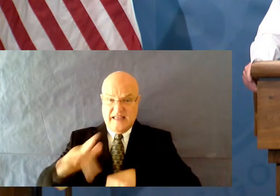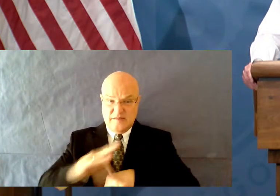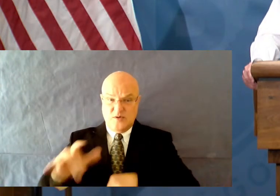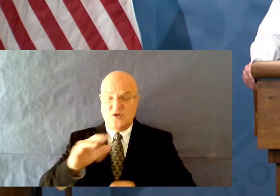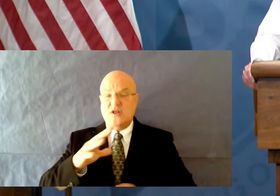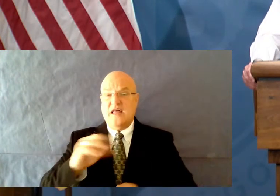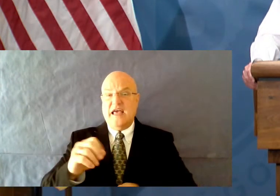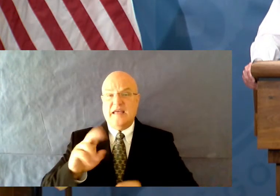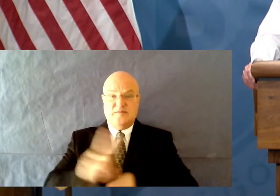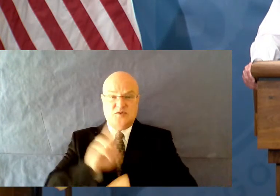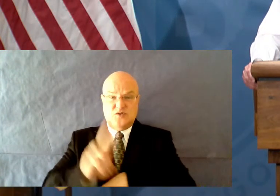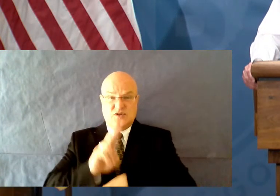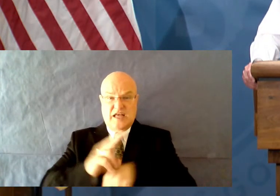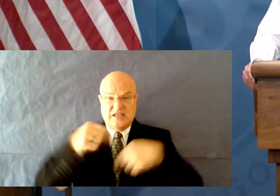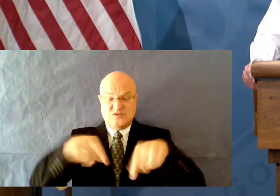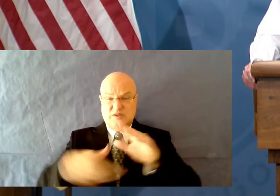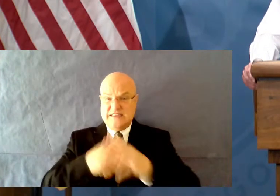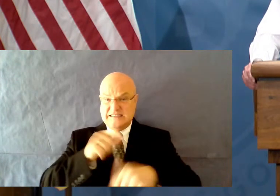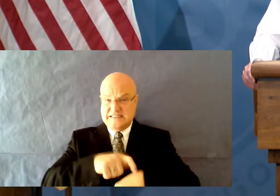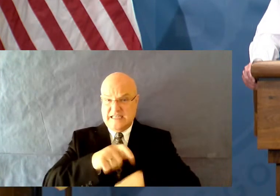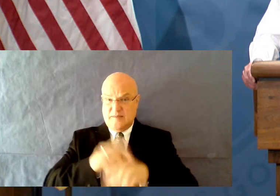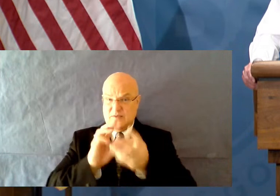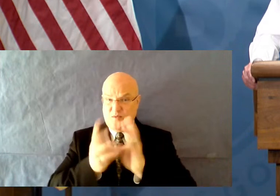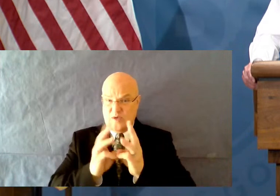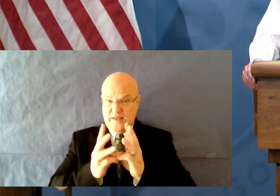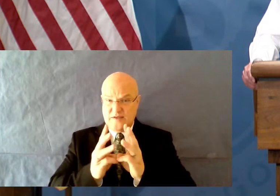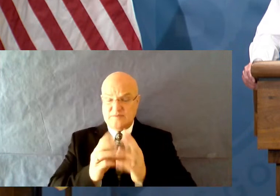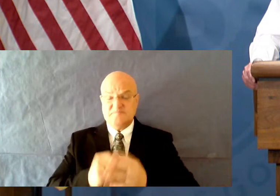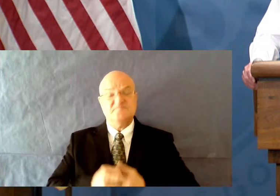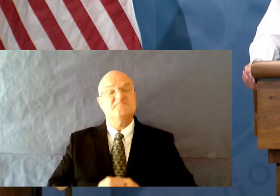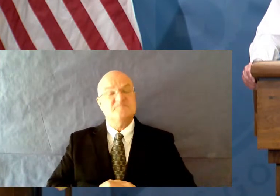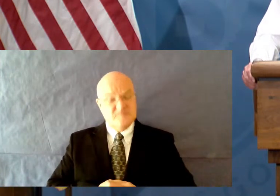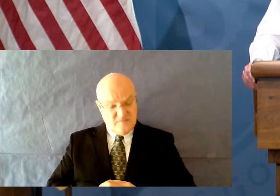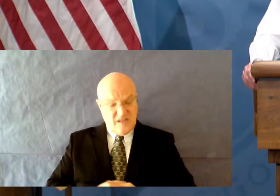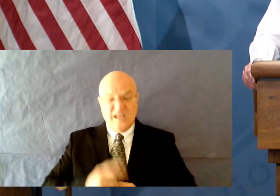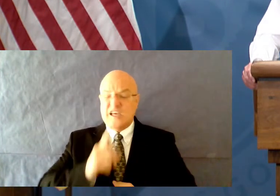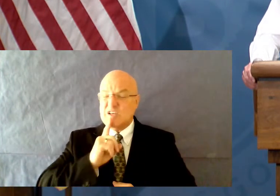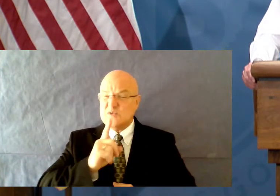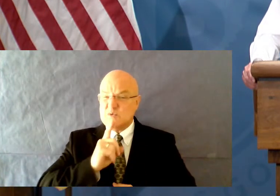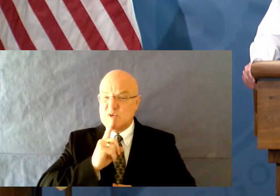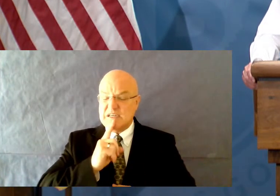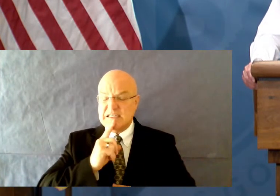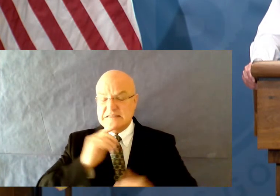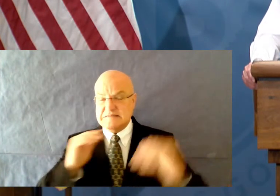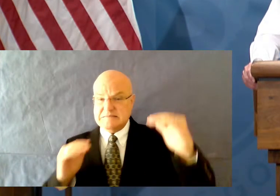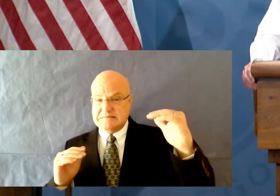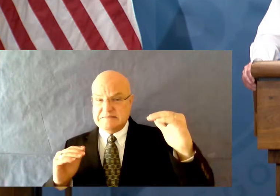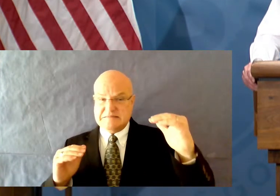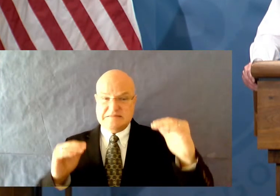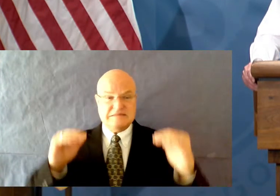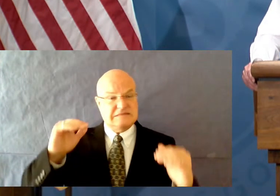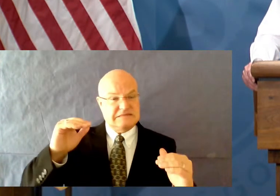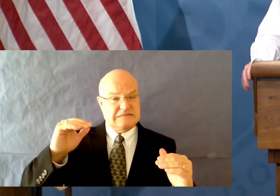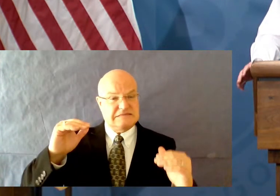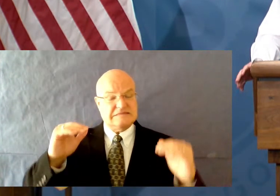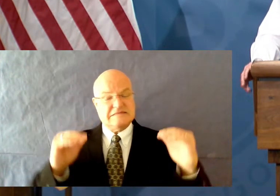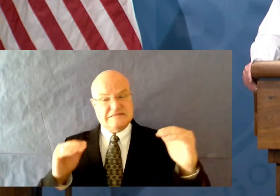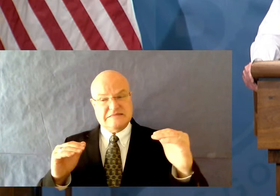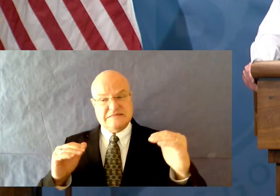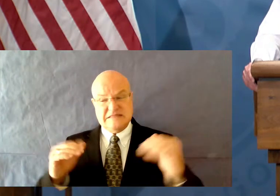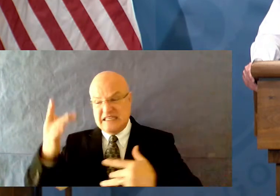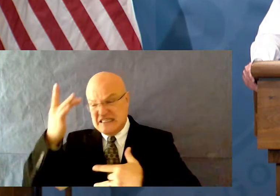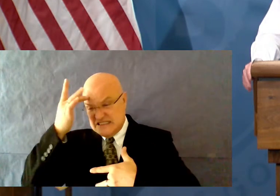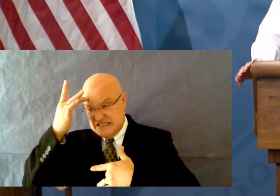be utilized during this time? And it's really a difficult balance, whether you're talking about the sick getting